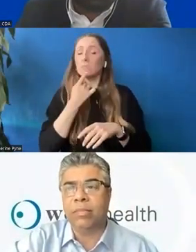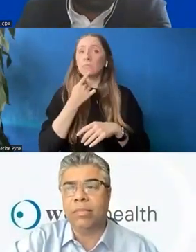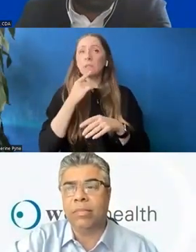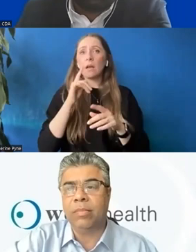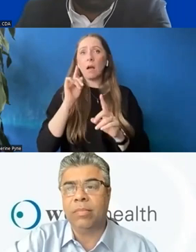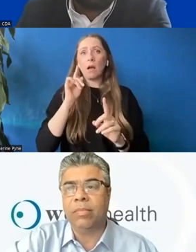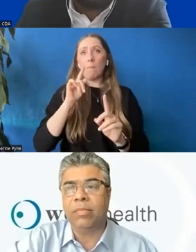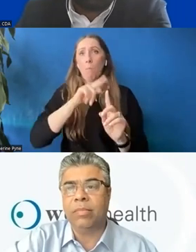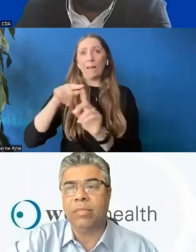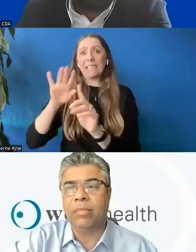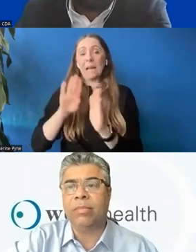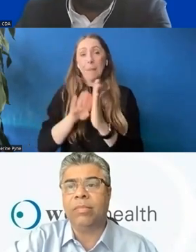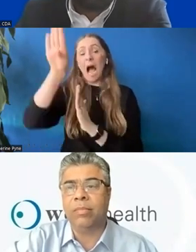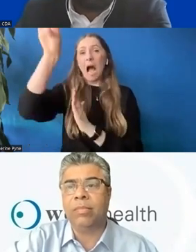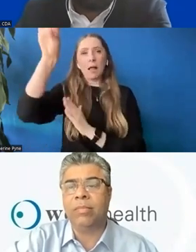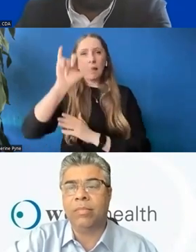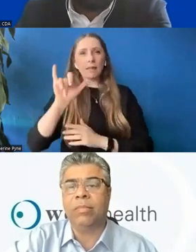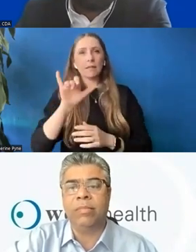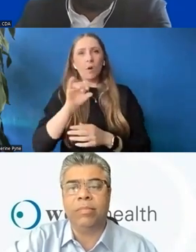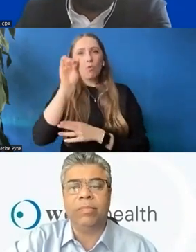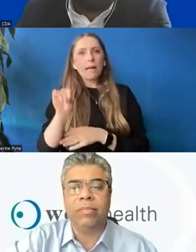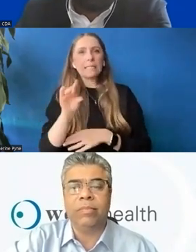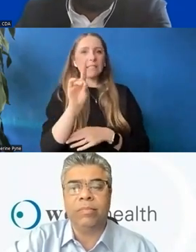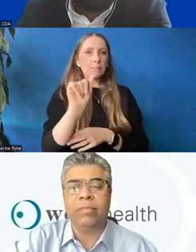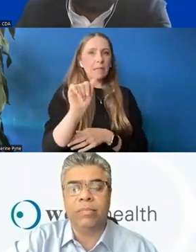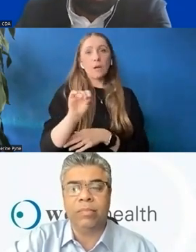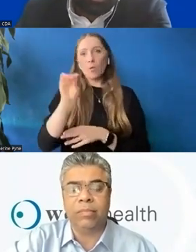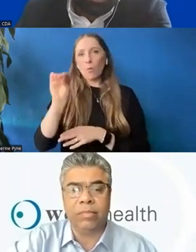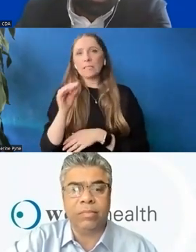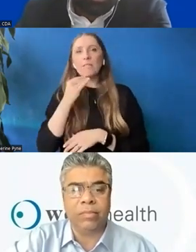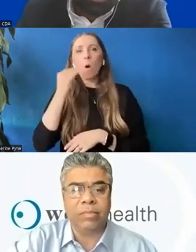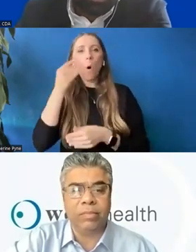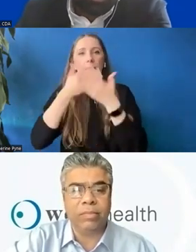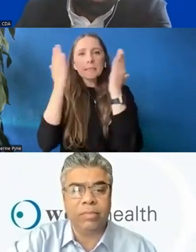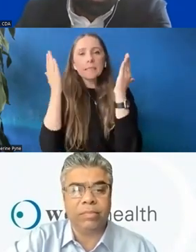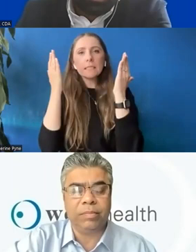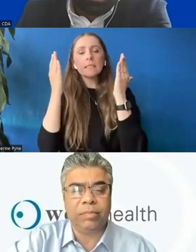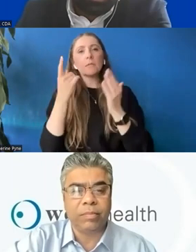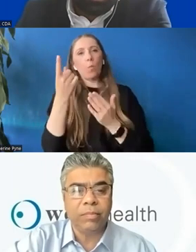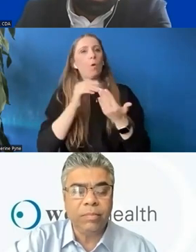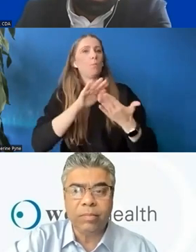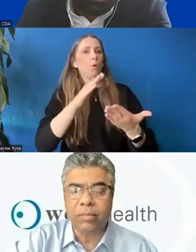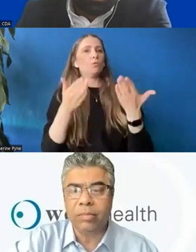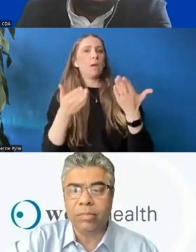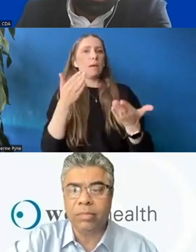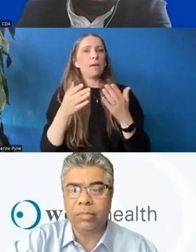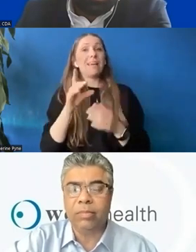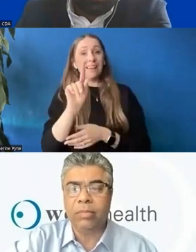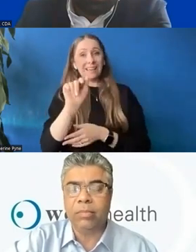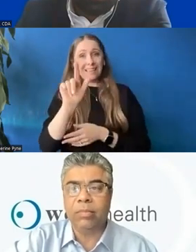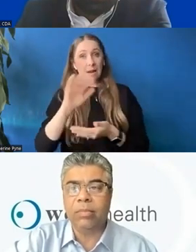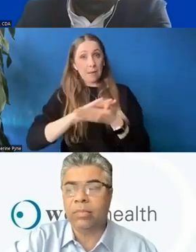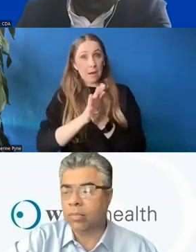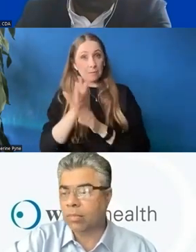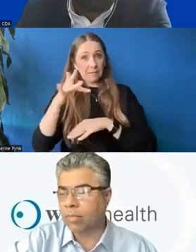rates of disability, rates of homelessness, things like that. And so perhaps one potential approach could be, once data are available, we